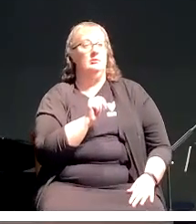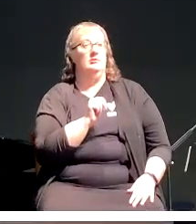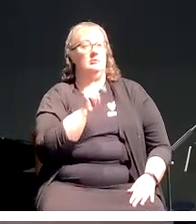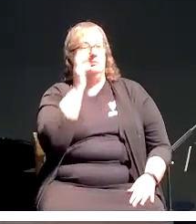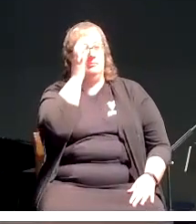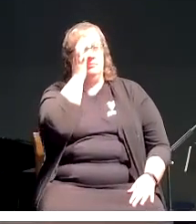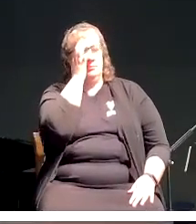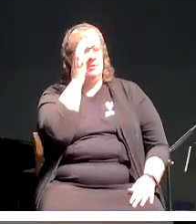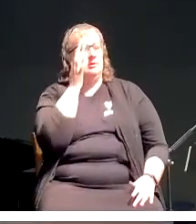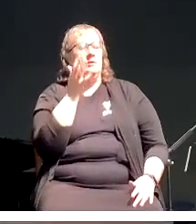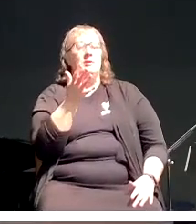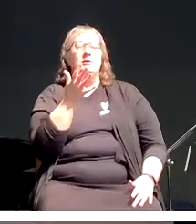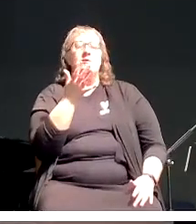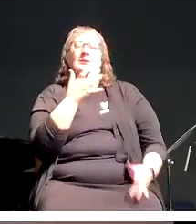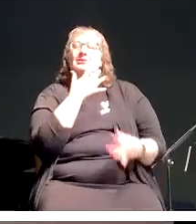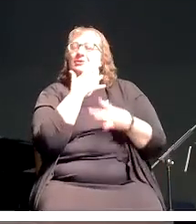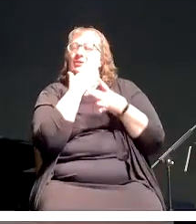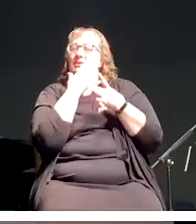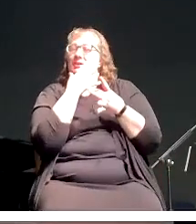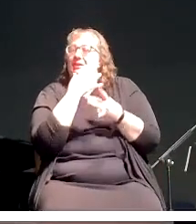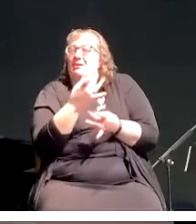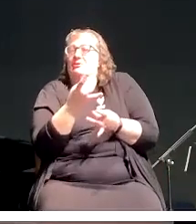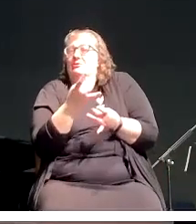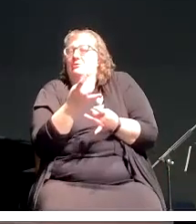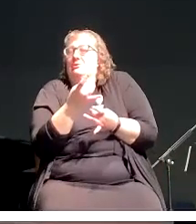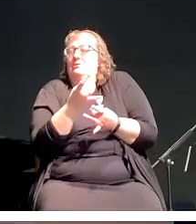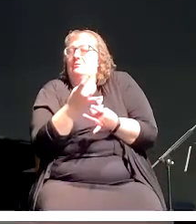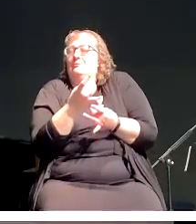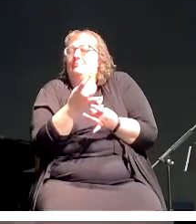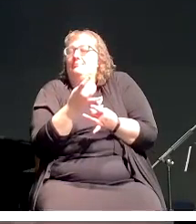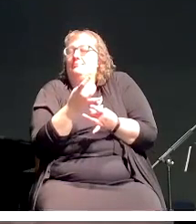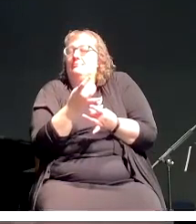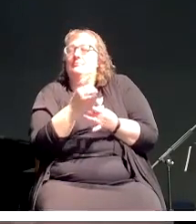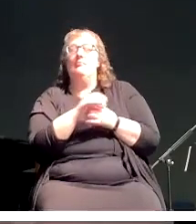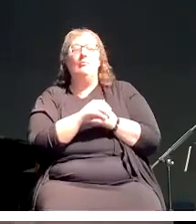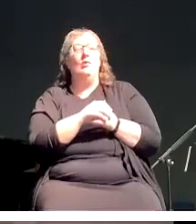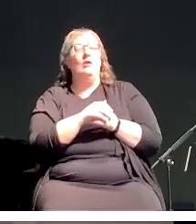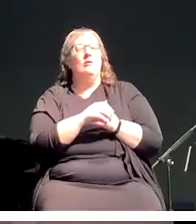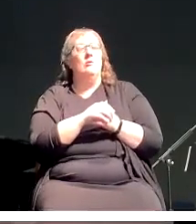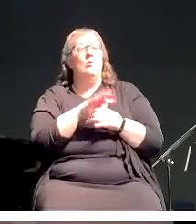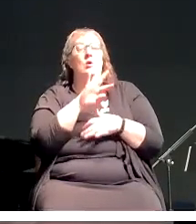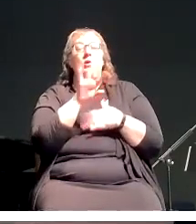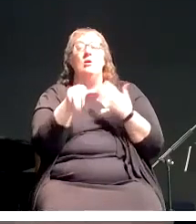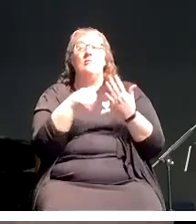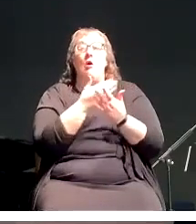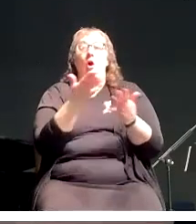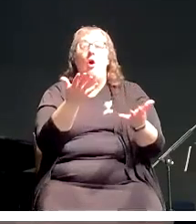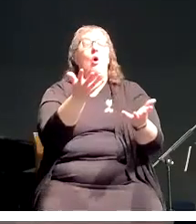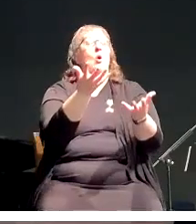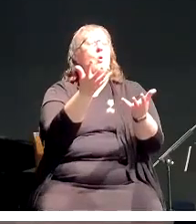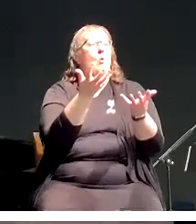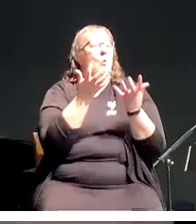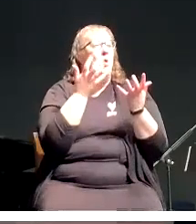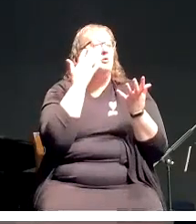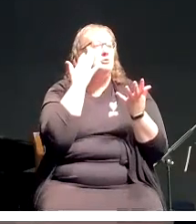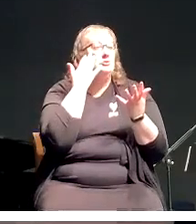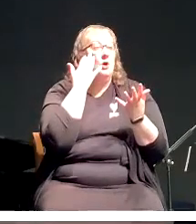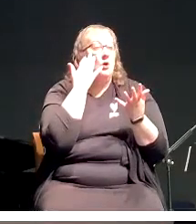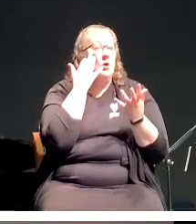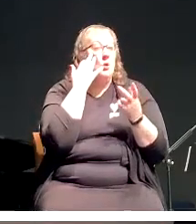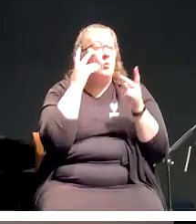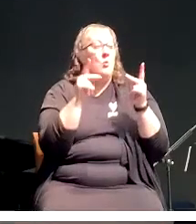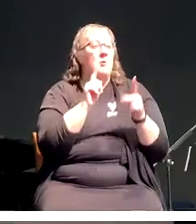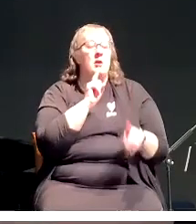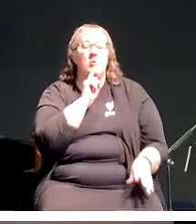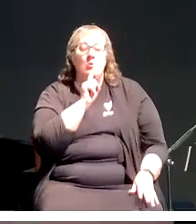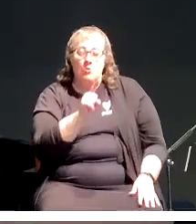This is such an interesting prospect. We have all wanted to know what people